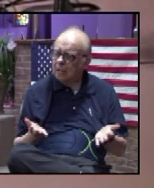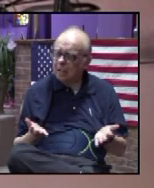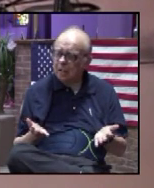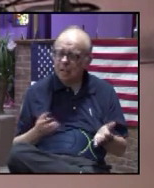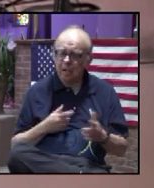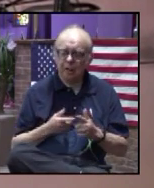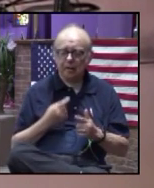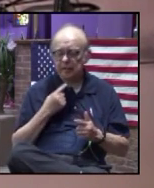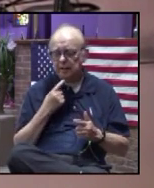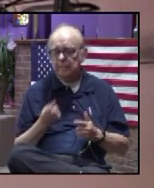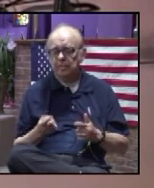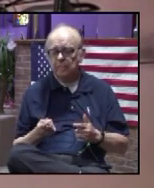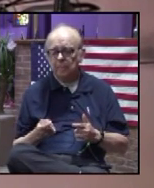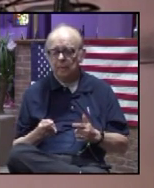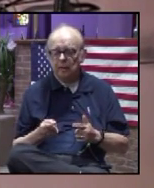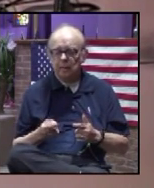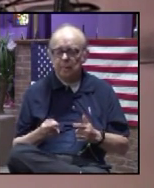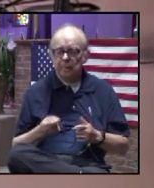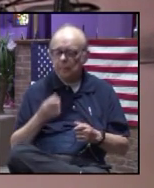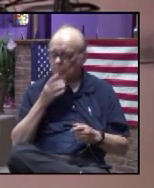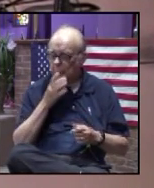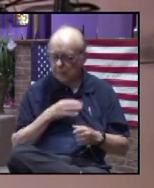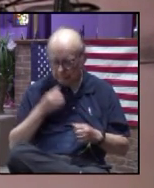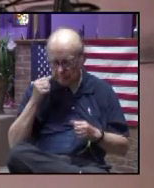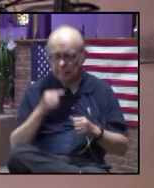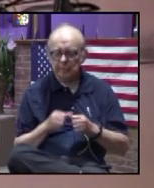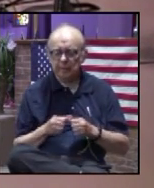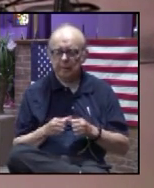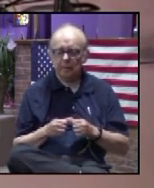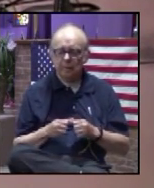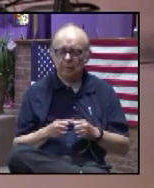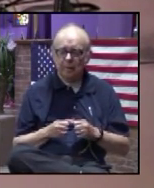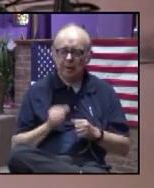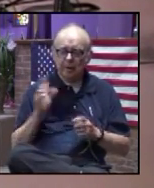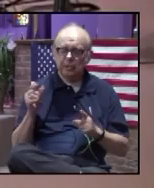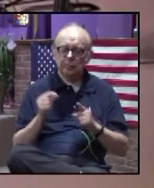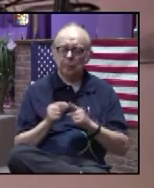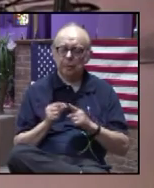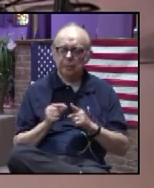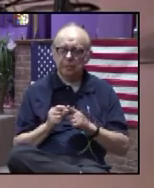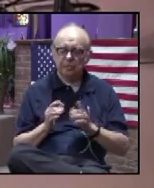And then it said, and then they remembered his words.